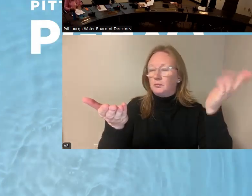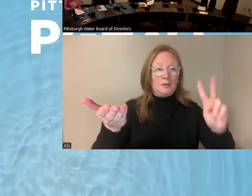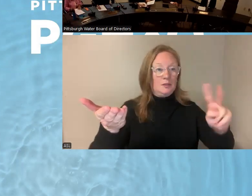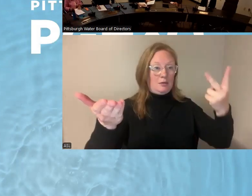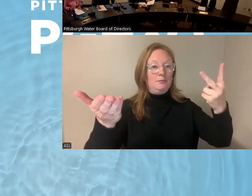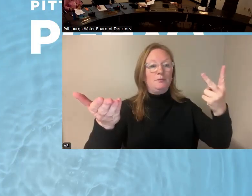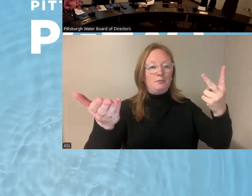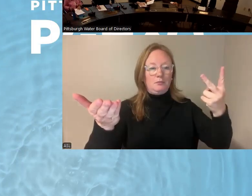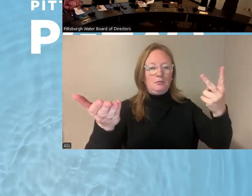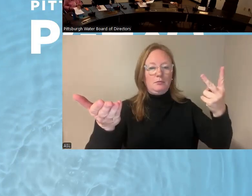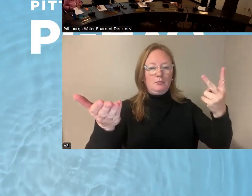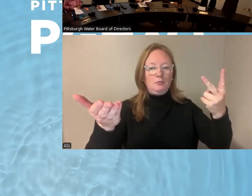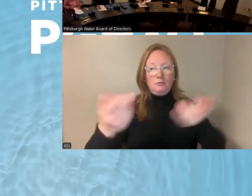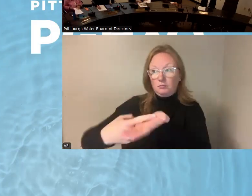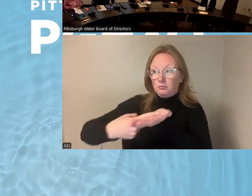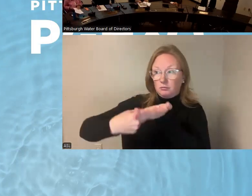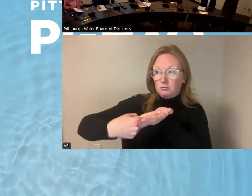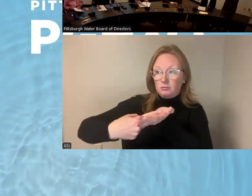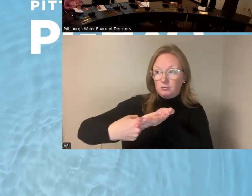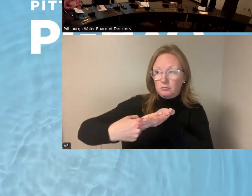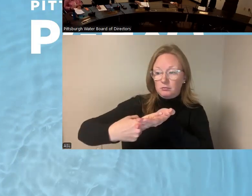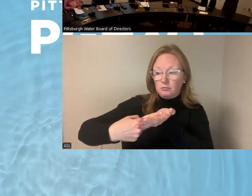Second. Second. Discussion?